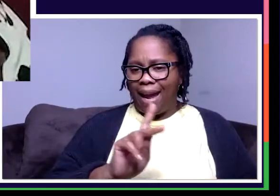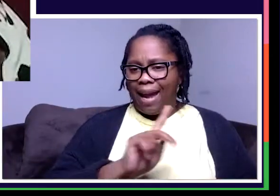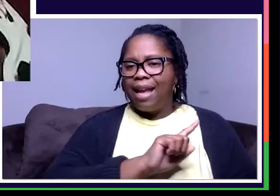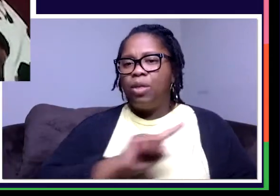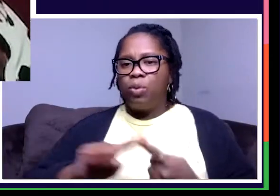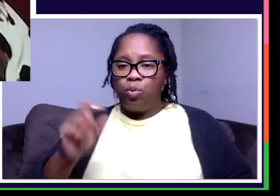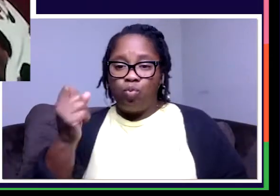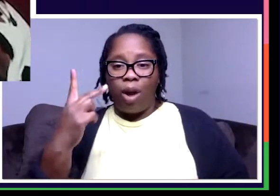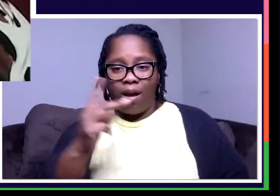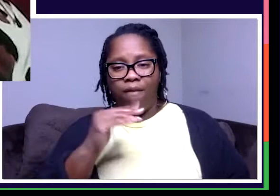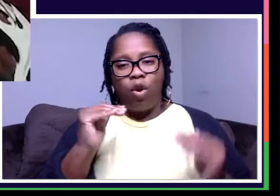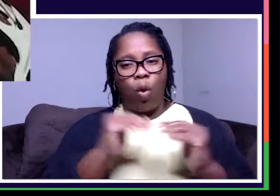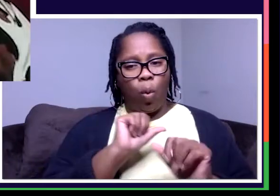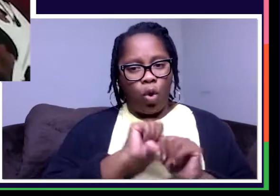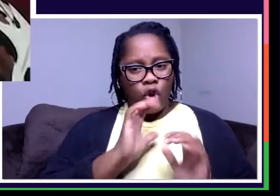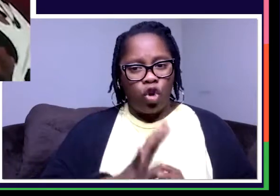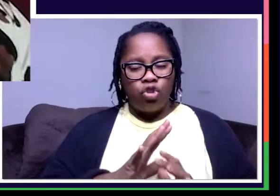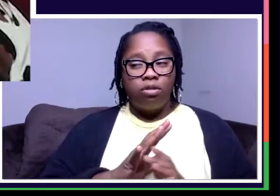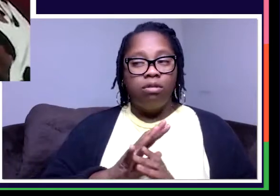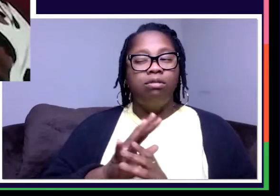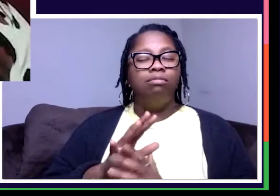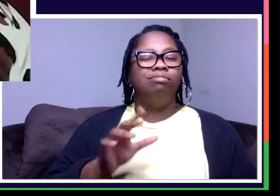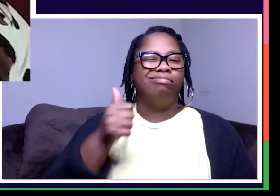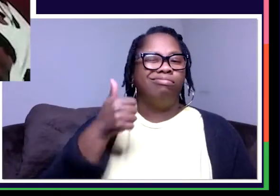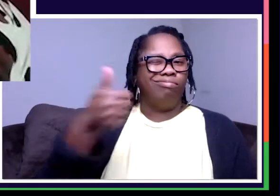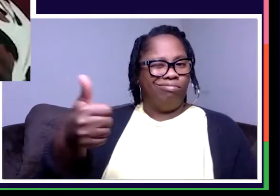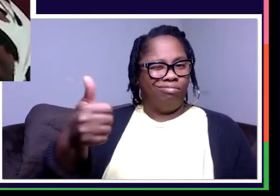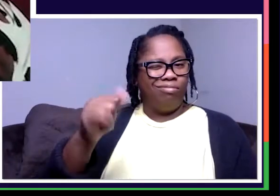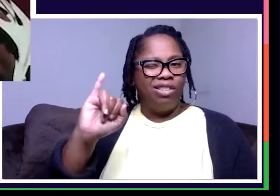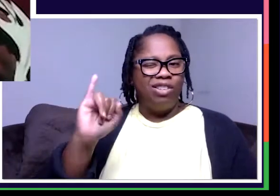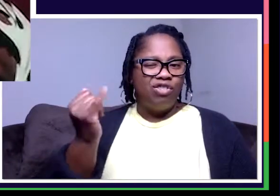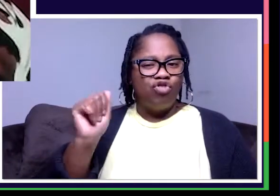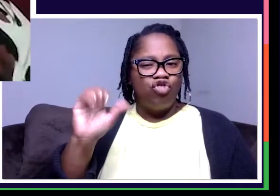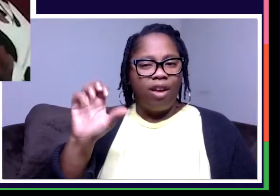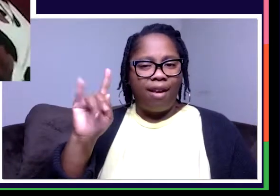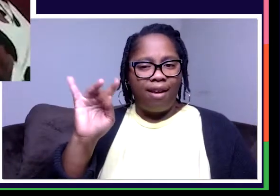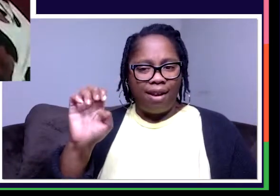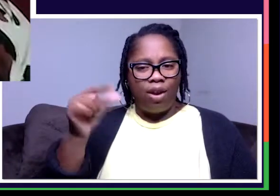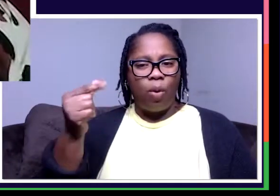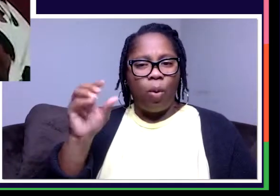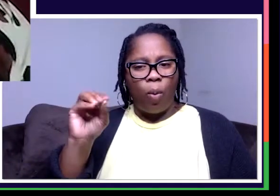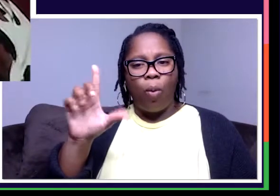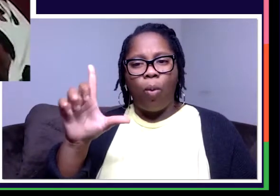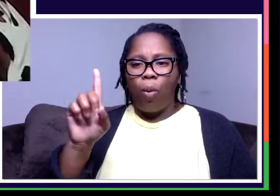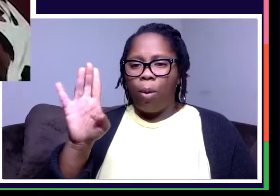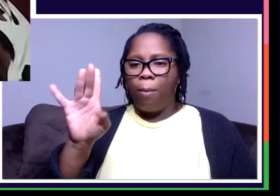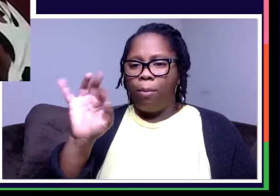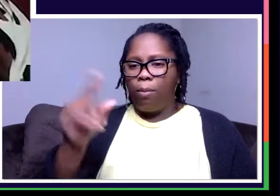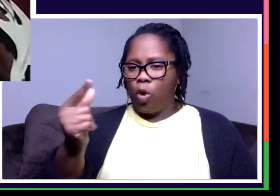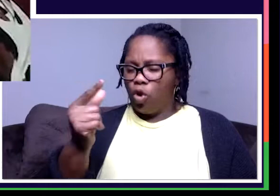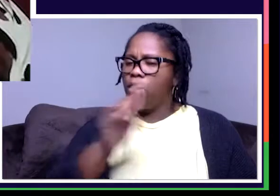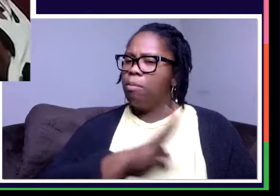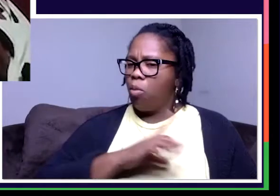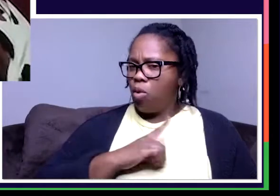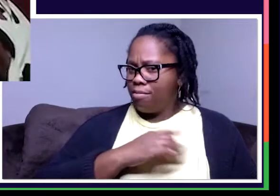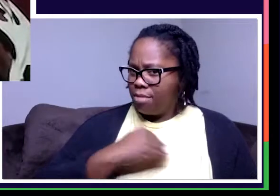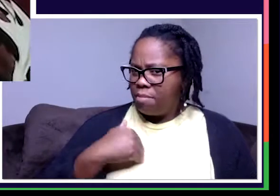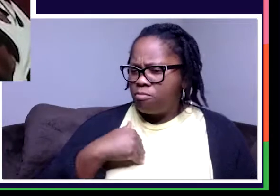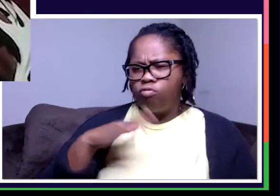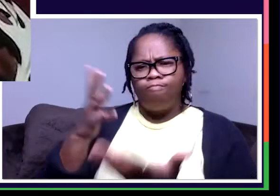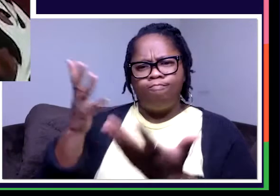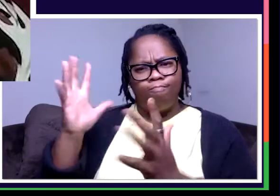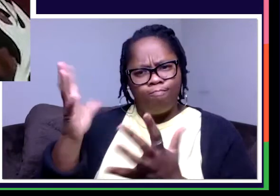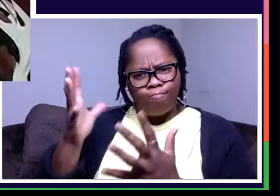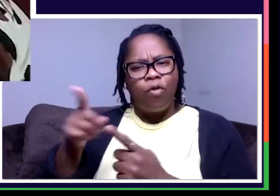manner as their pre-K-12 colleagues. Shout out to board member Jackie Goldberg for authoring